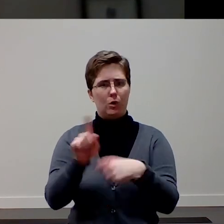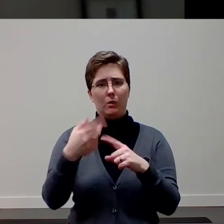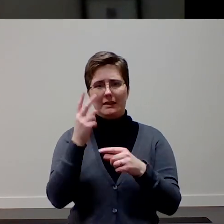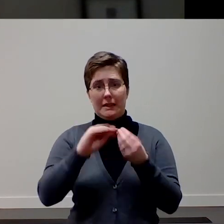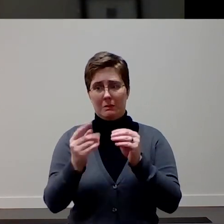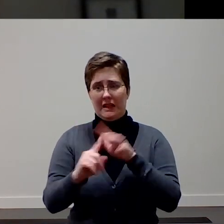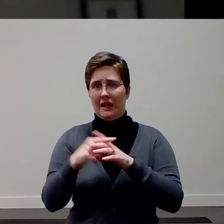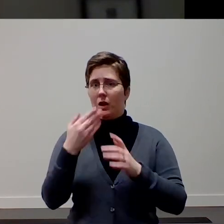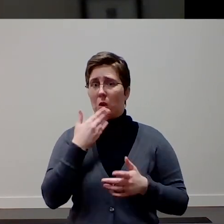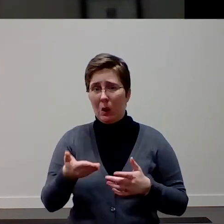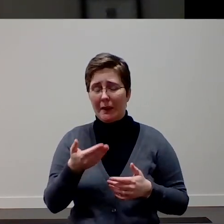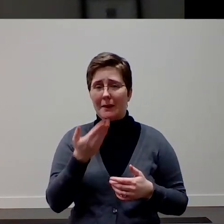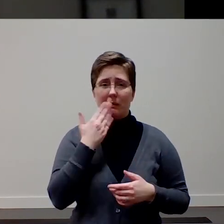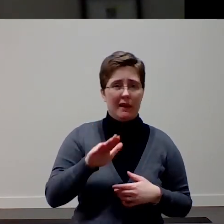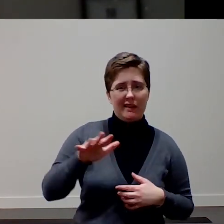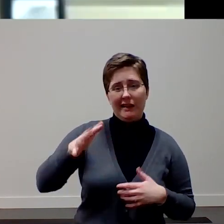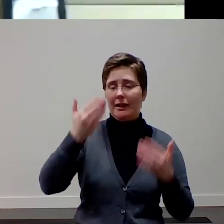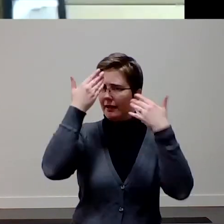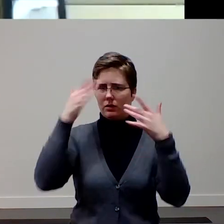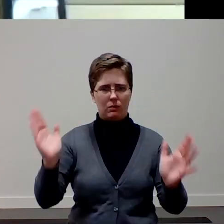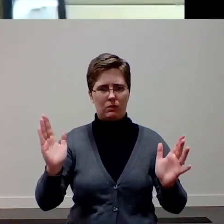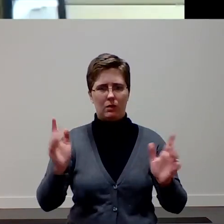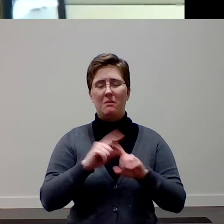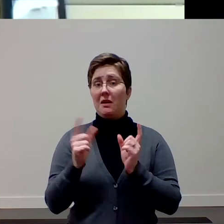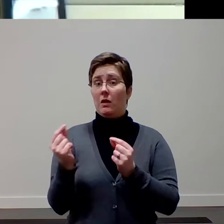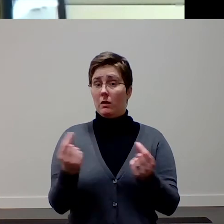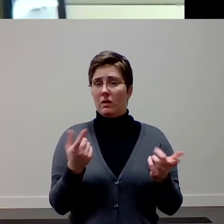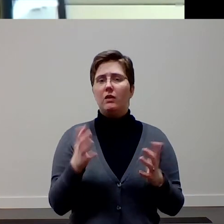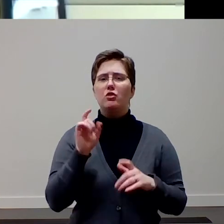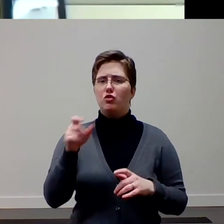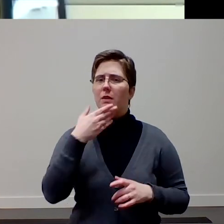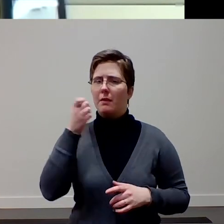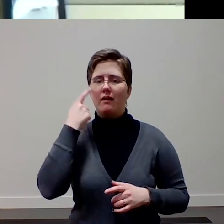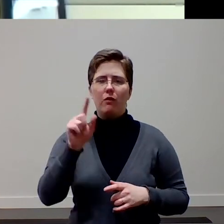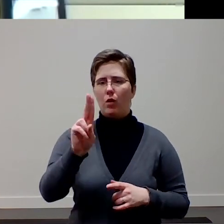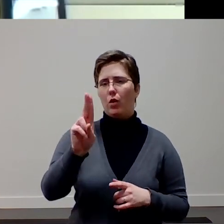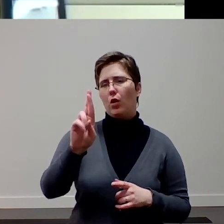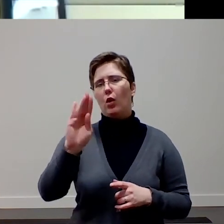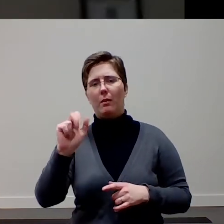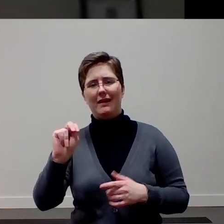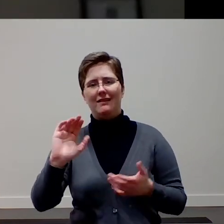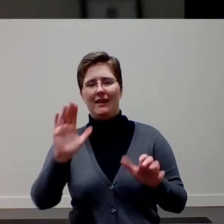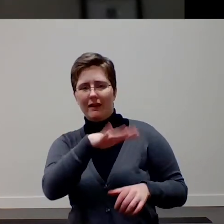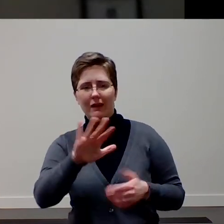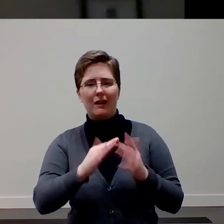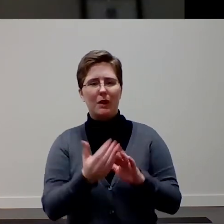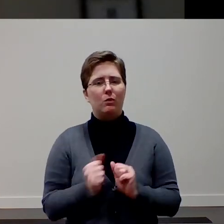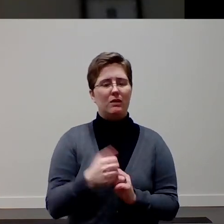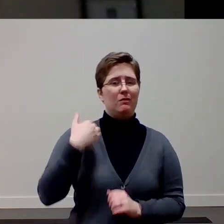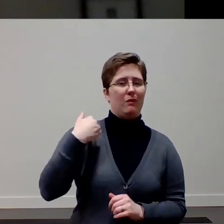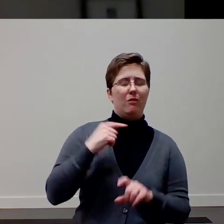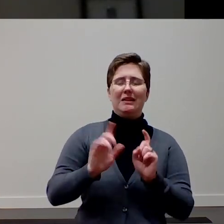Hearing none, Treasurer, please call the roll. Mrs. Varwig? Yes. Mr. Vasquez? Yes. Ms.